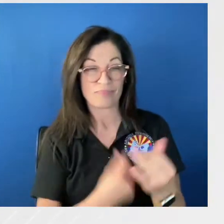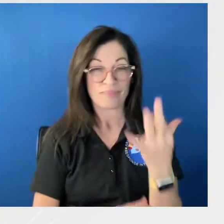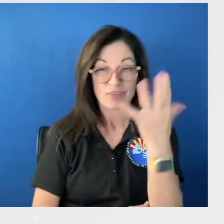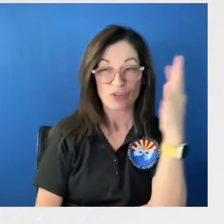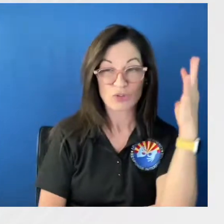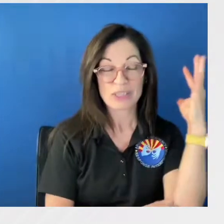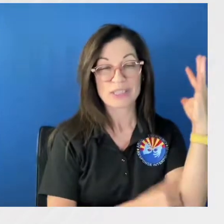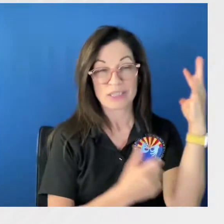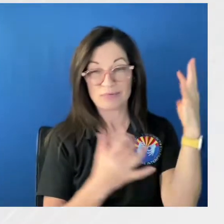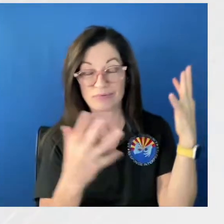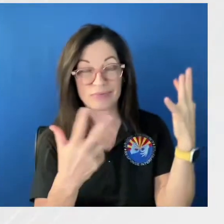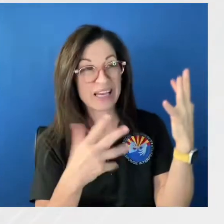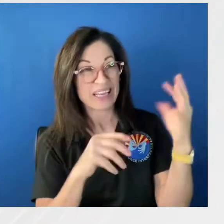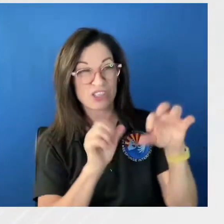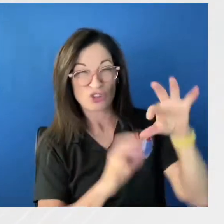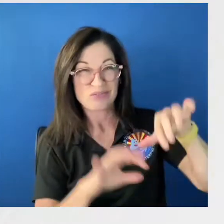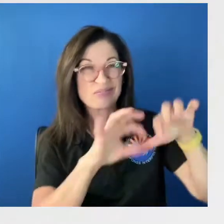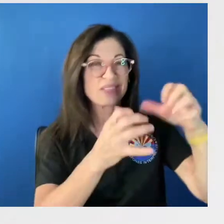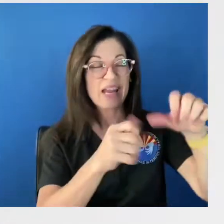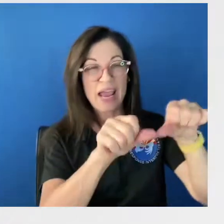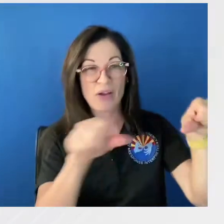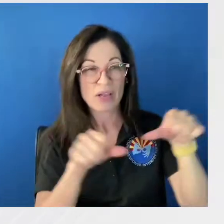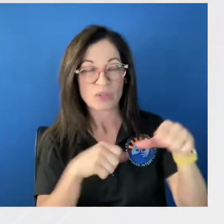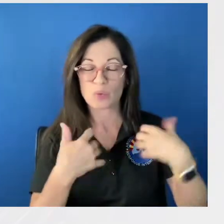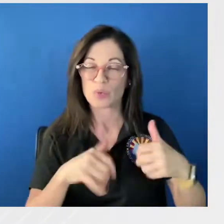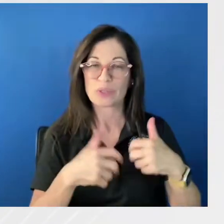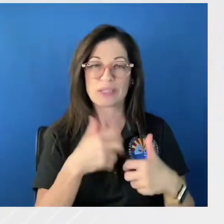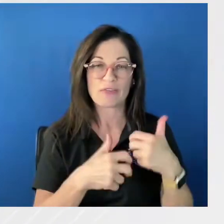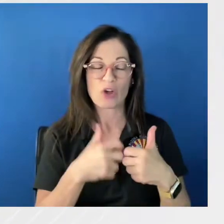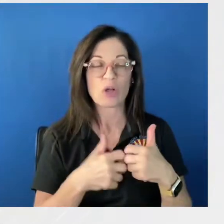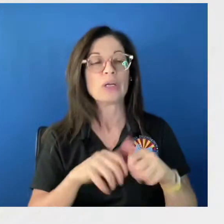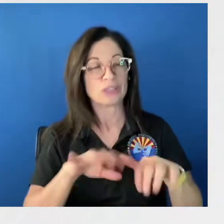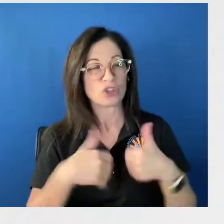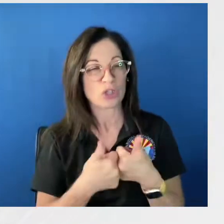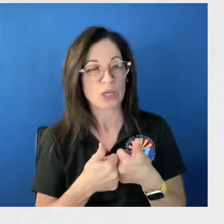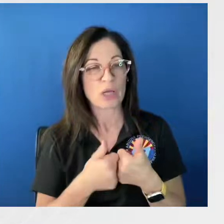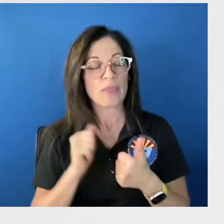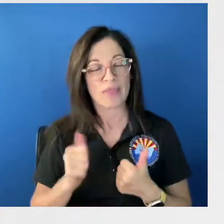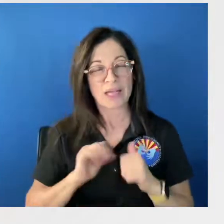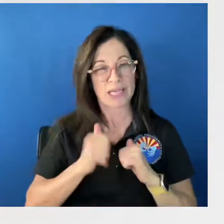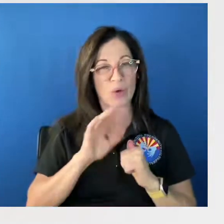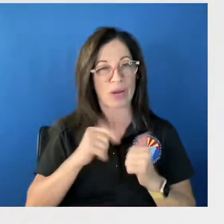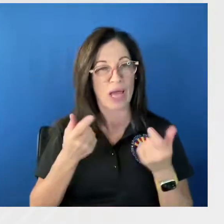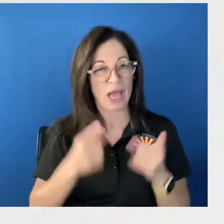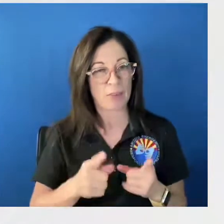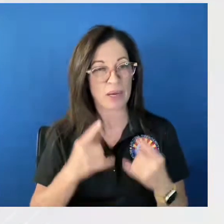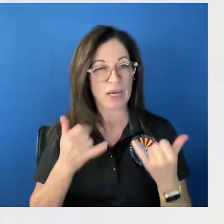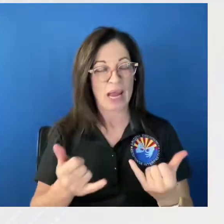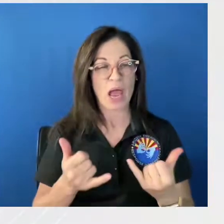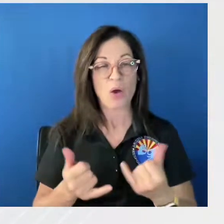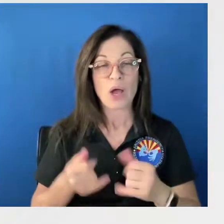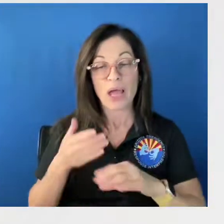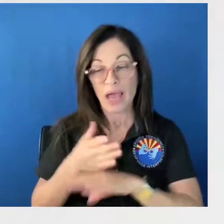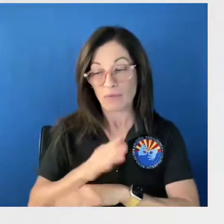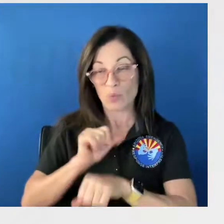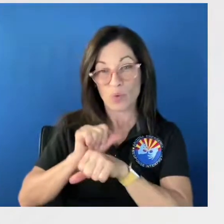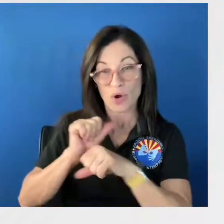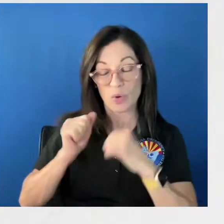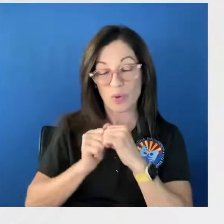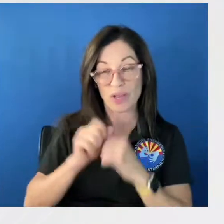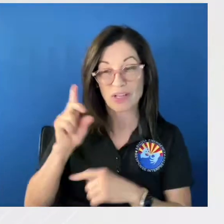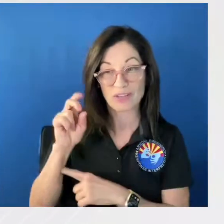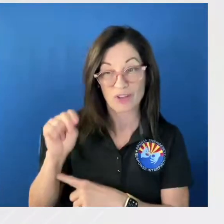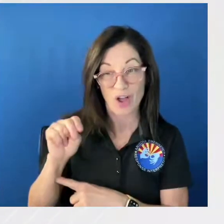very challenging conditions. So that's kind of how we got to this situation. But let's take a view after working with Don in operations on what we see